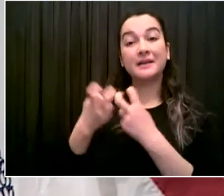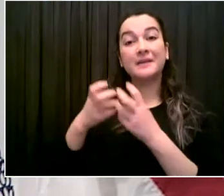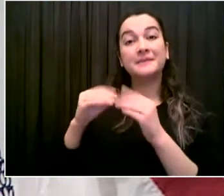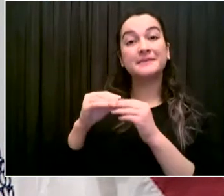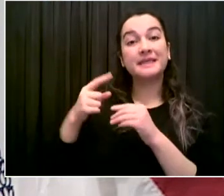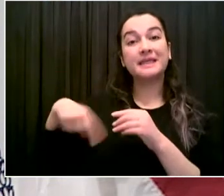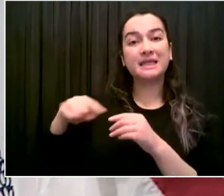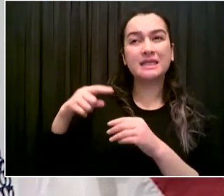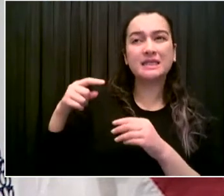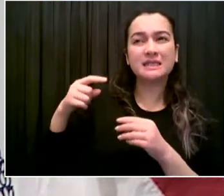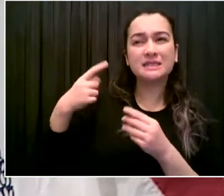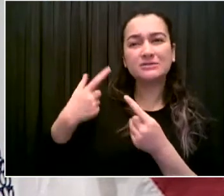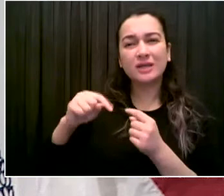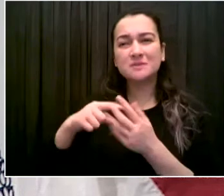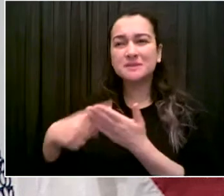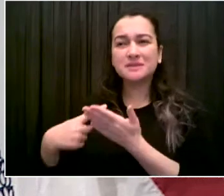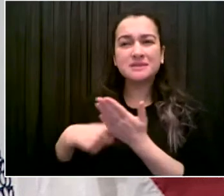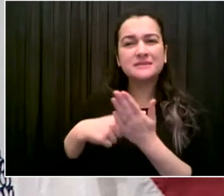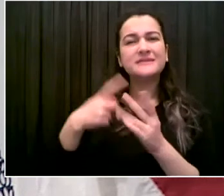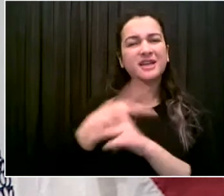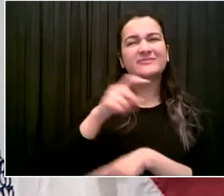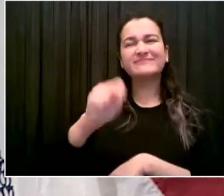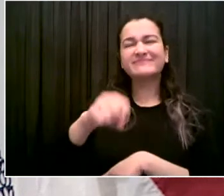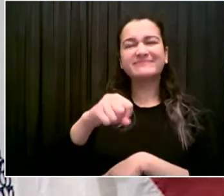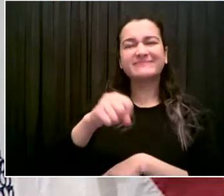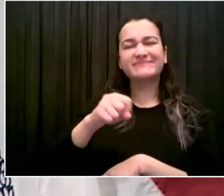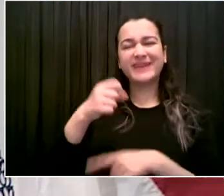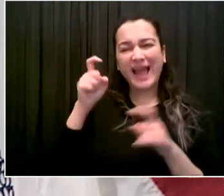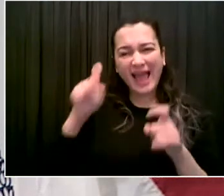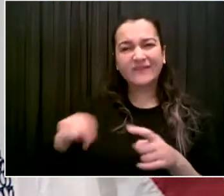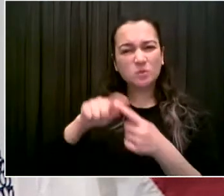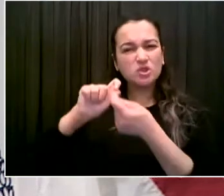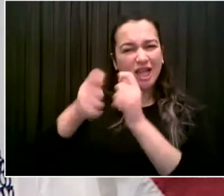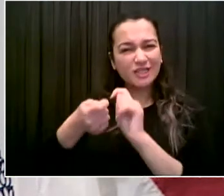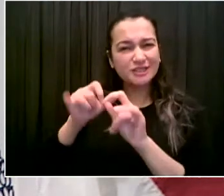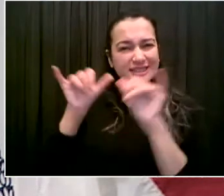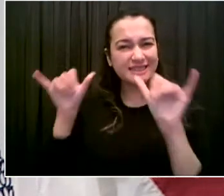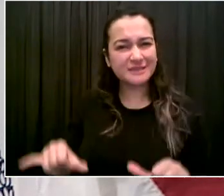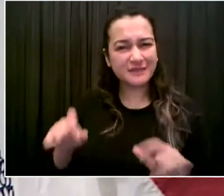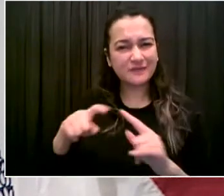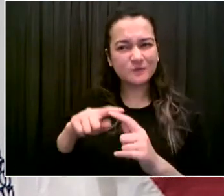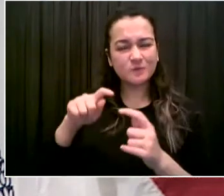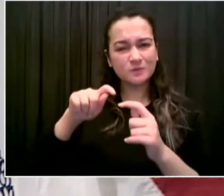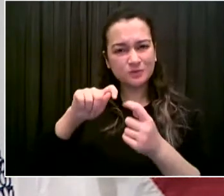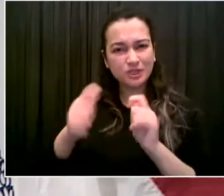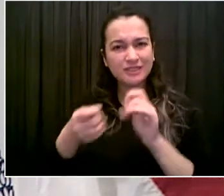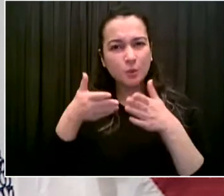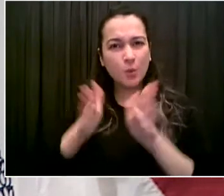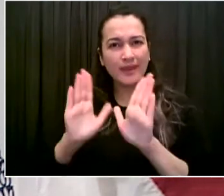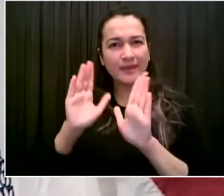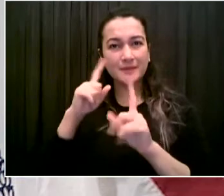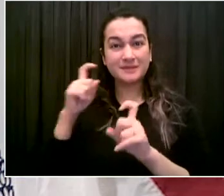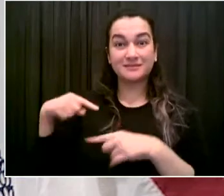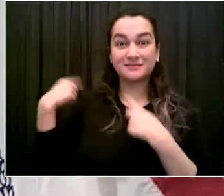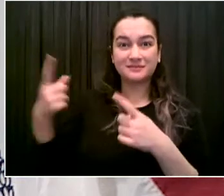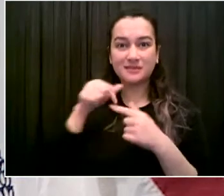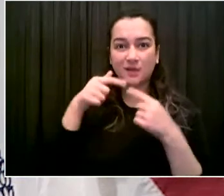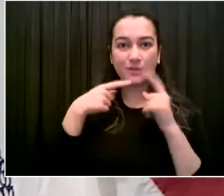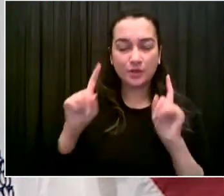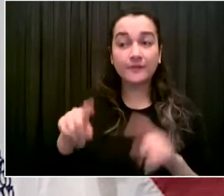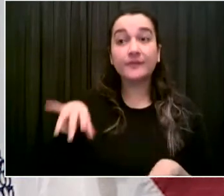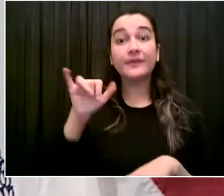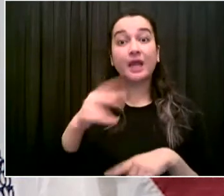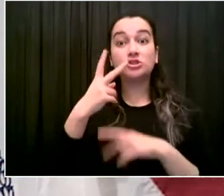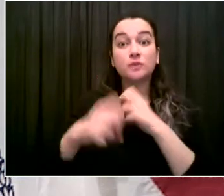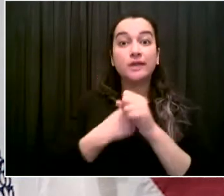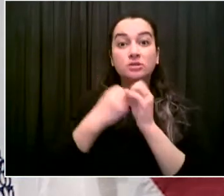Commissioner O'Neill named, to figure out something that would really work, that would be transparent and consistent. And again,